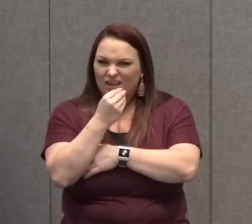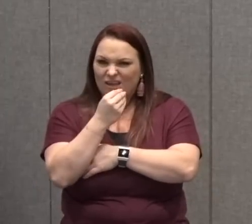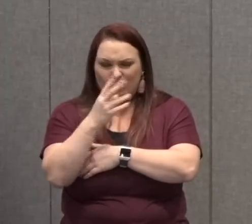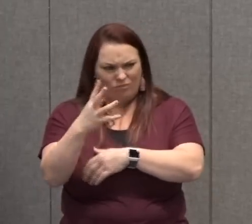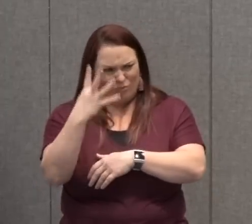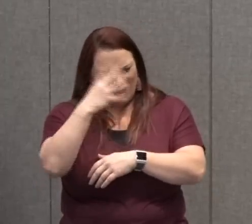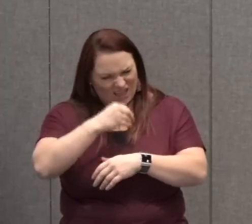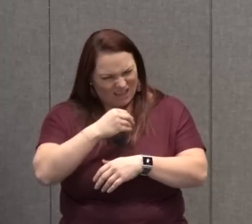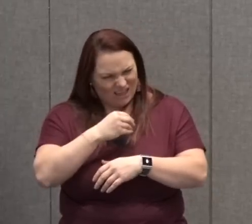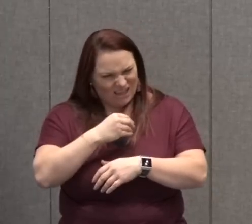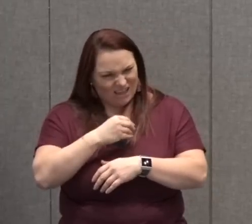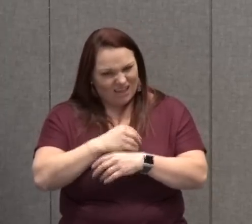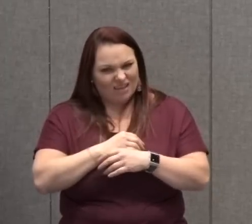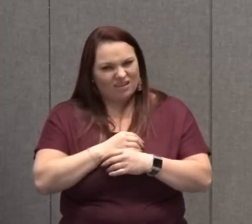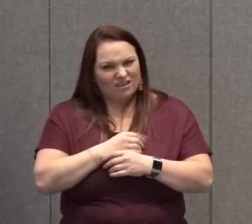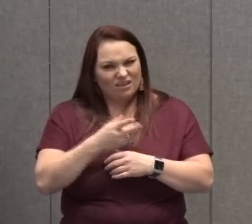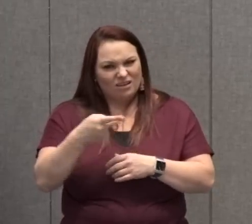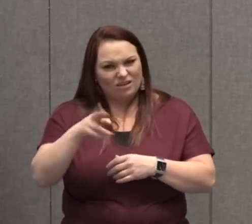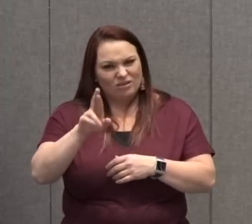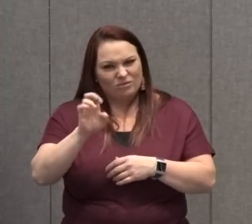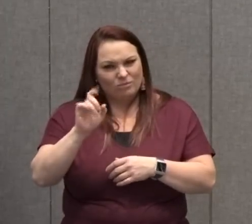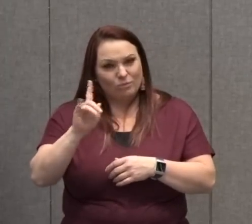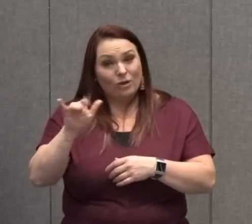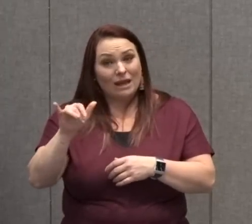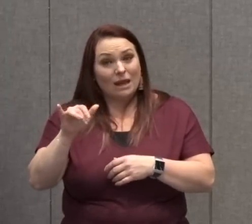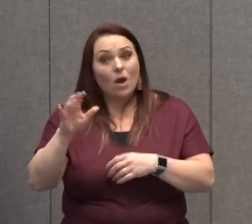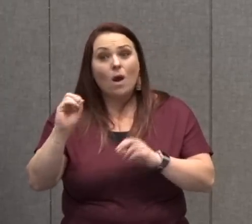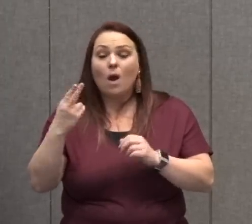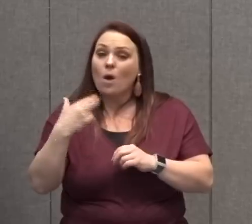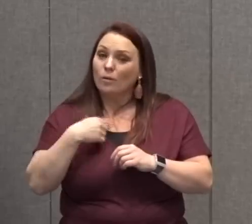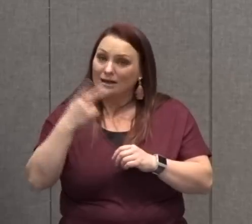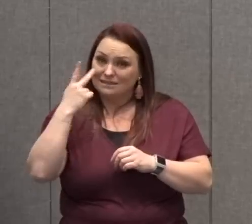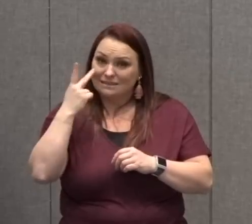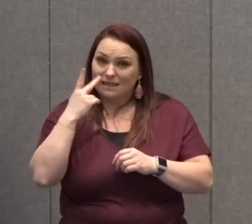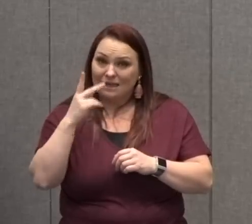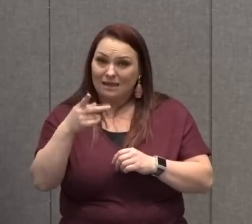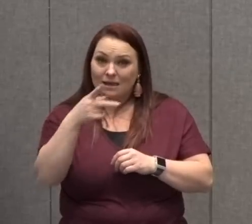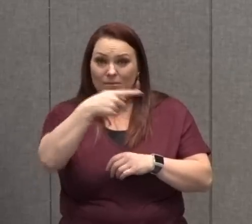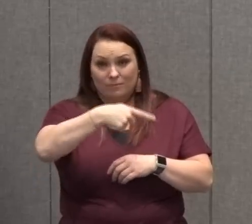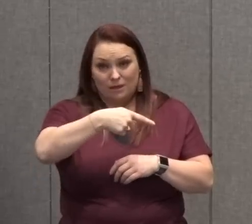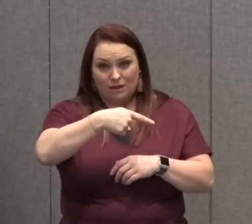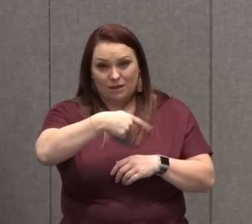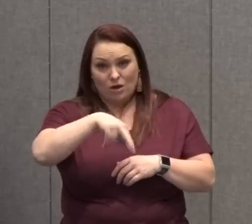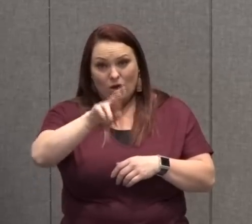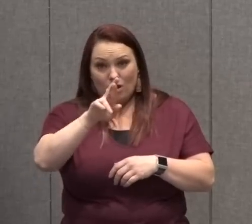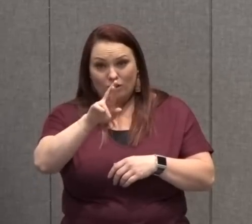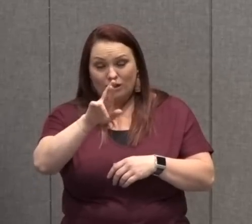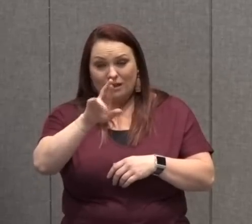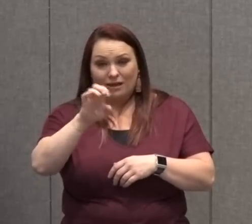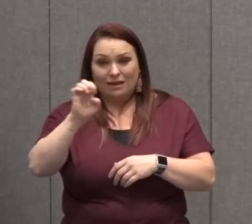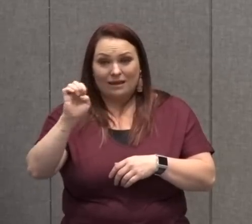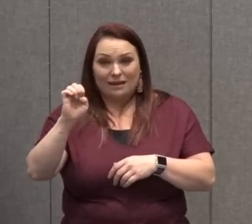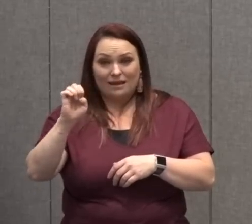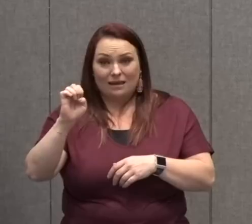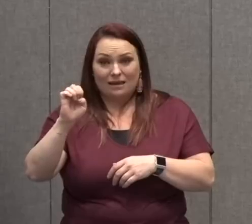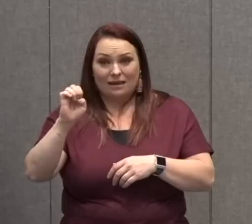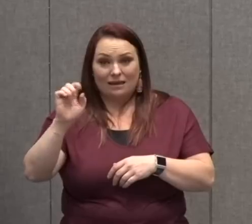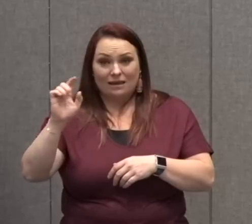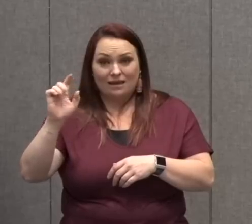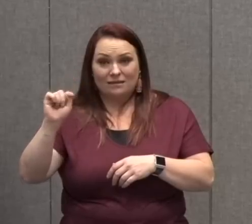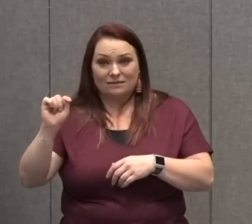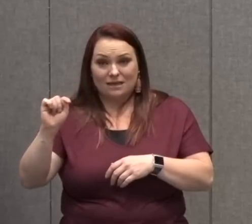pretty oh I see it p r e